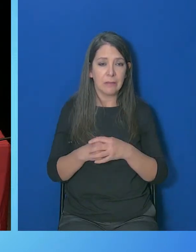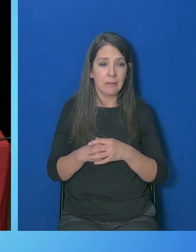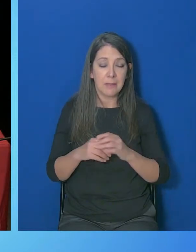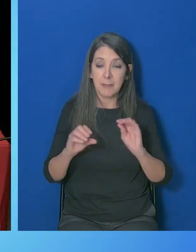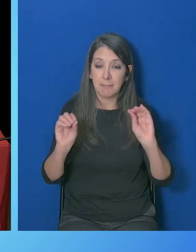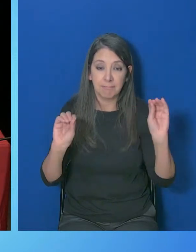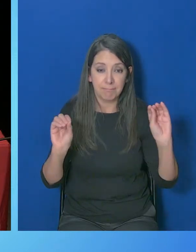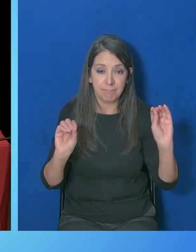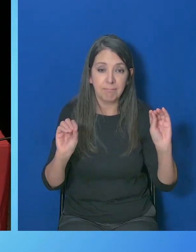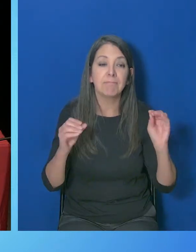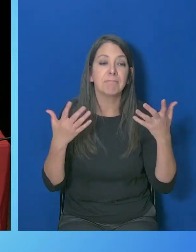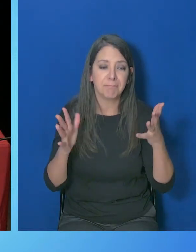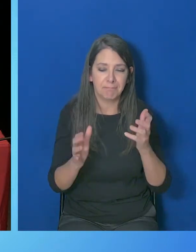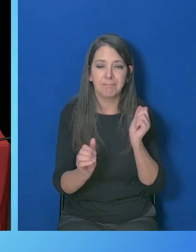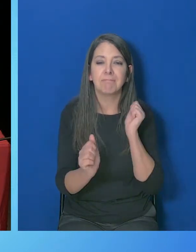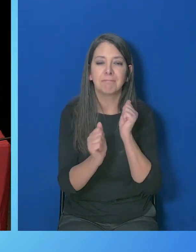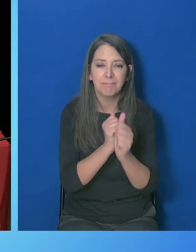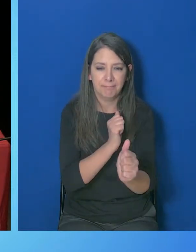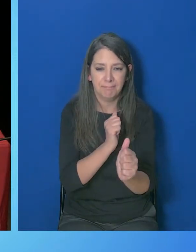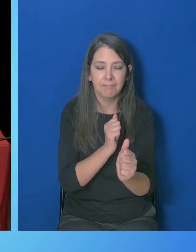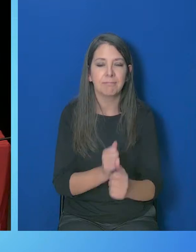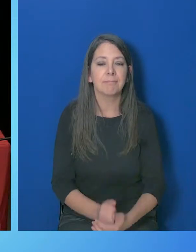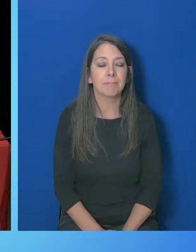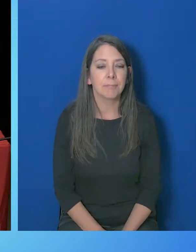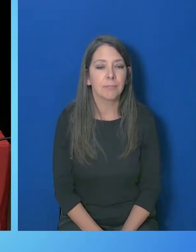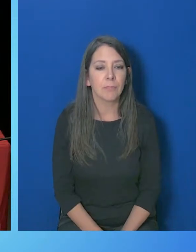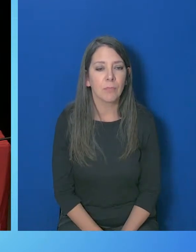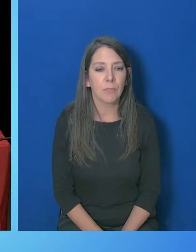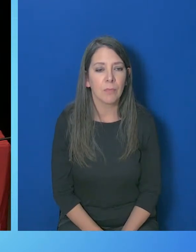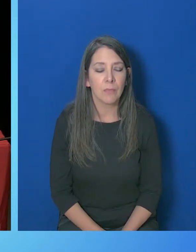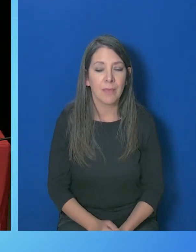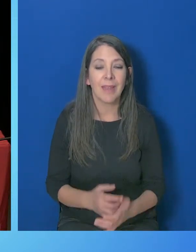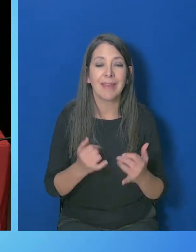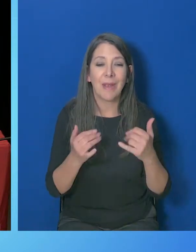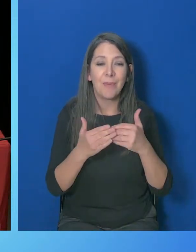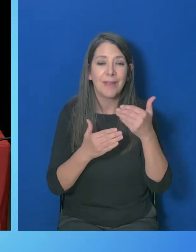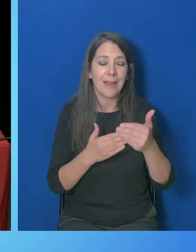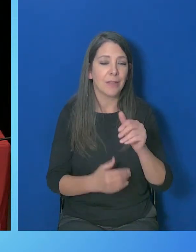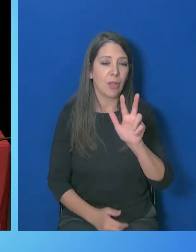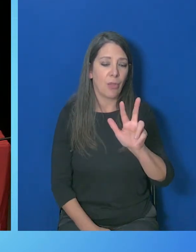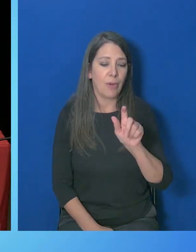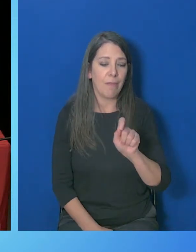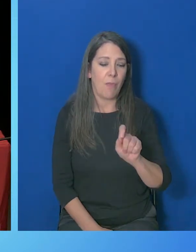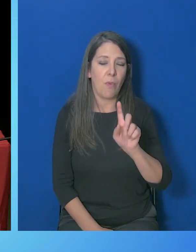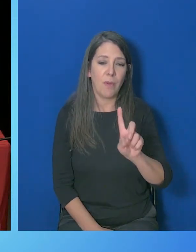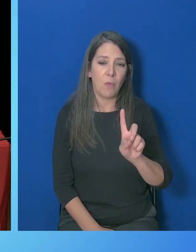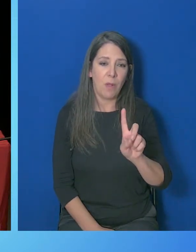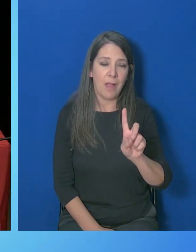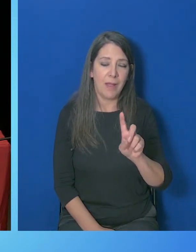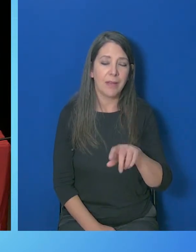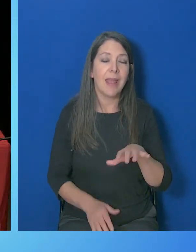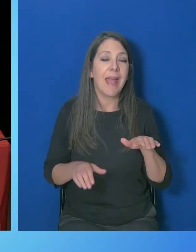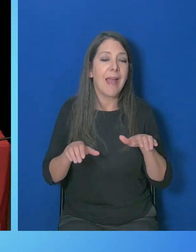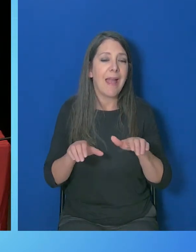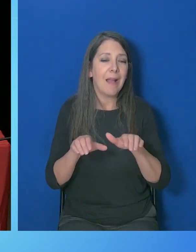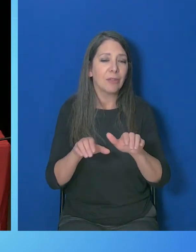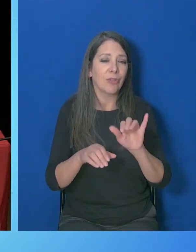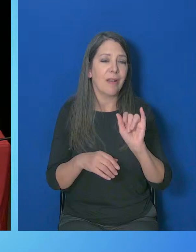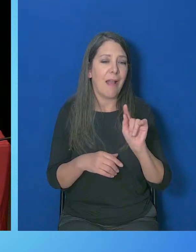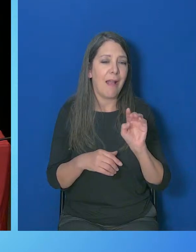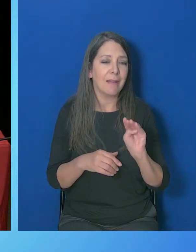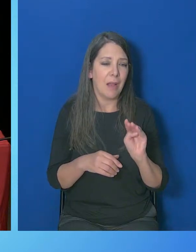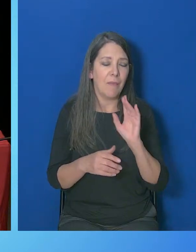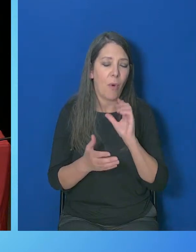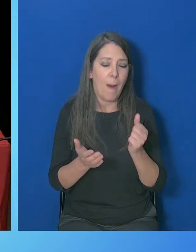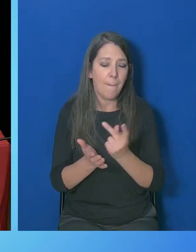Hearing none, the consent agenda items are passed. Moving on to 3.1. Action item, approval of